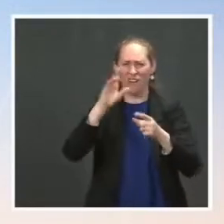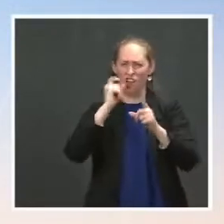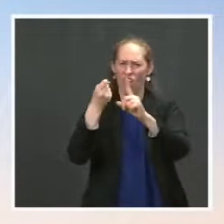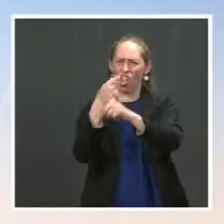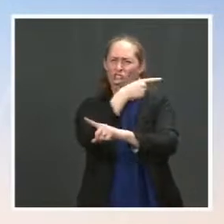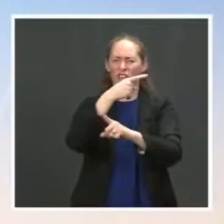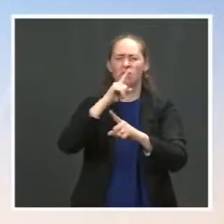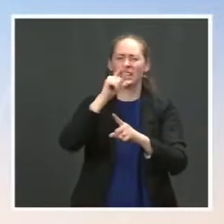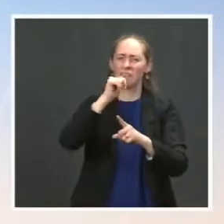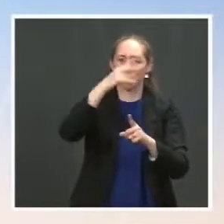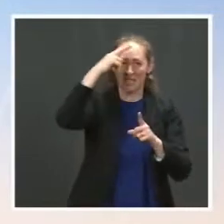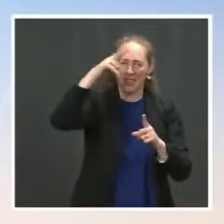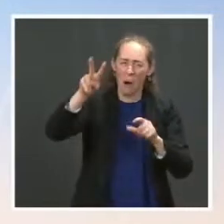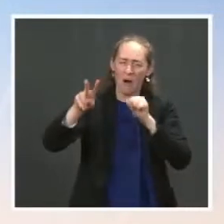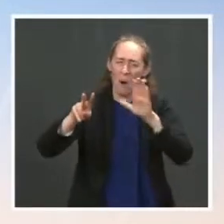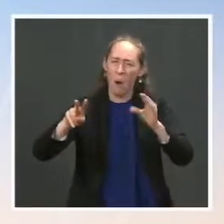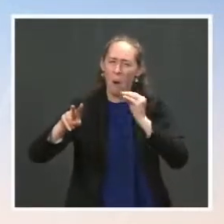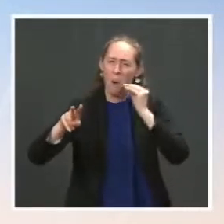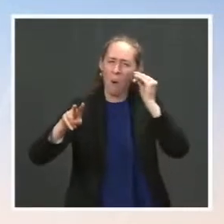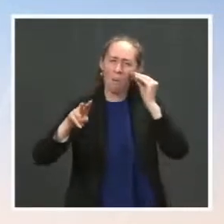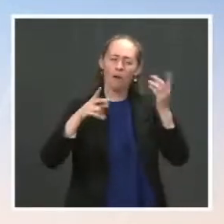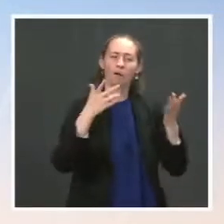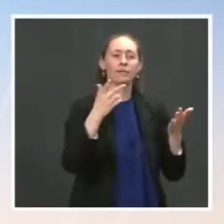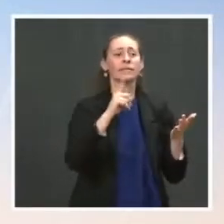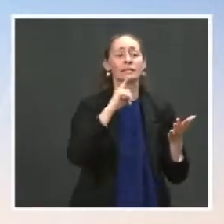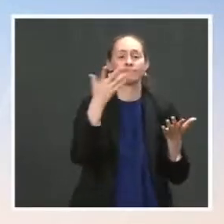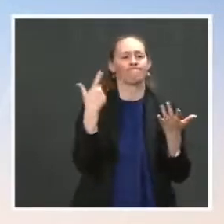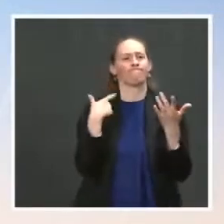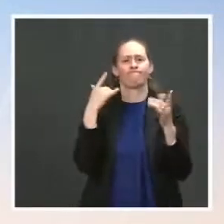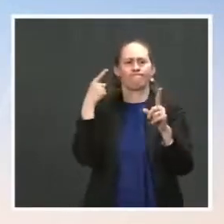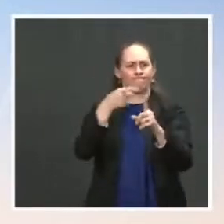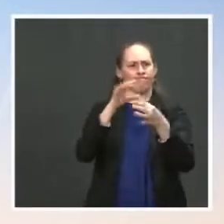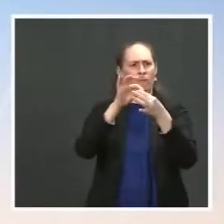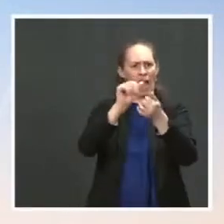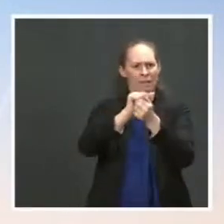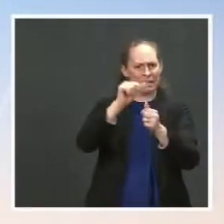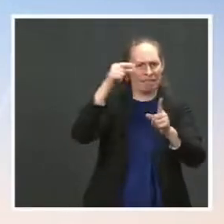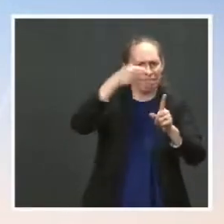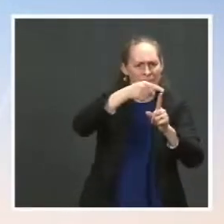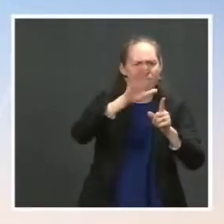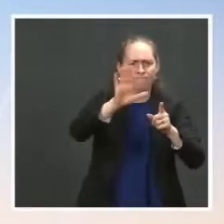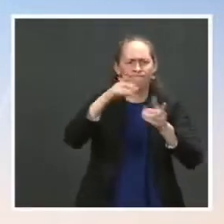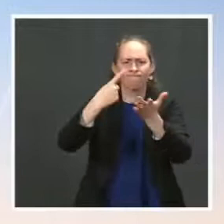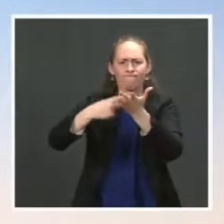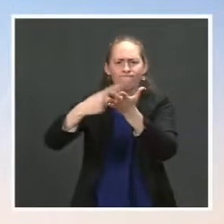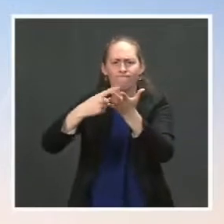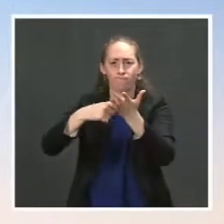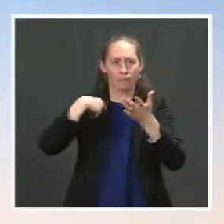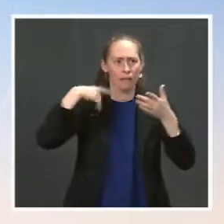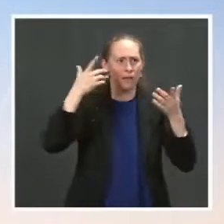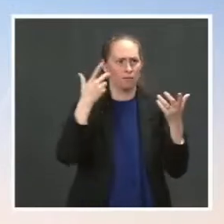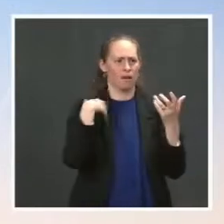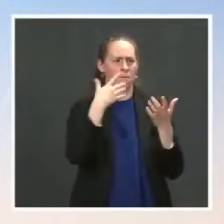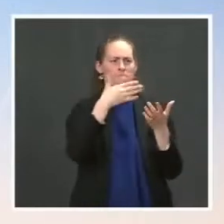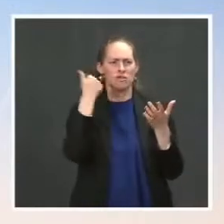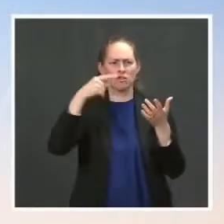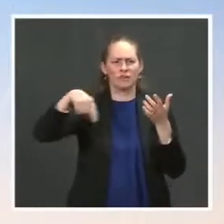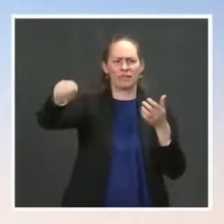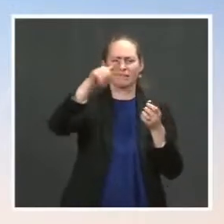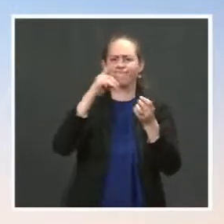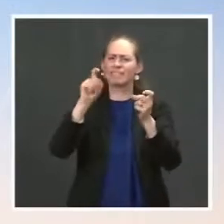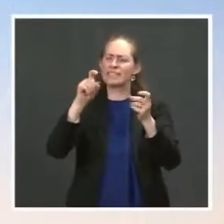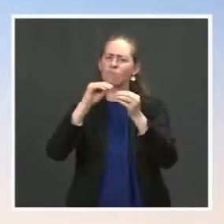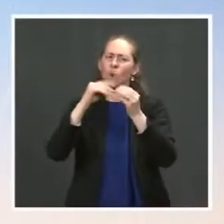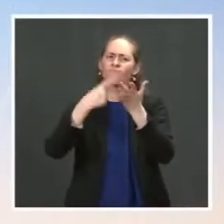they're all handled on case by case. We don't typically speak about each case given privacy concerns, but I can see if there's more we can share on this particular case. And let me ask